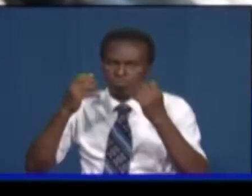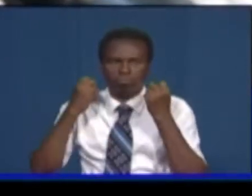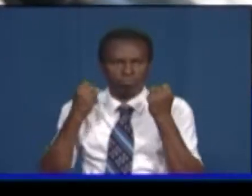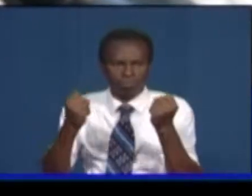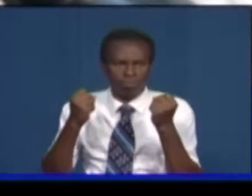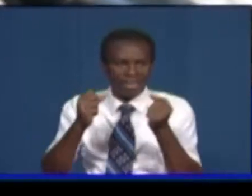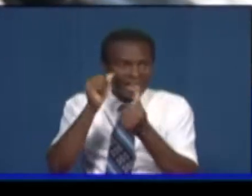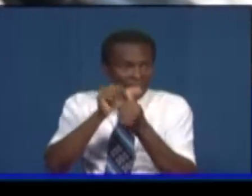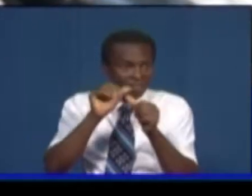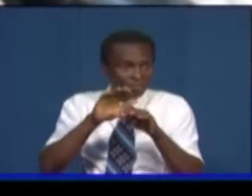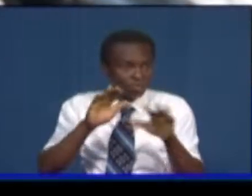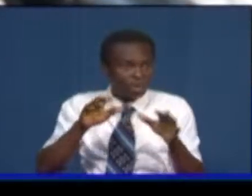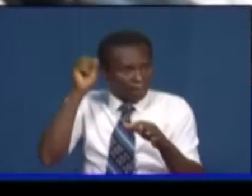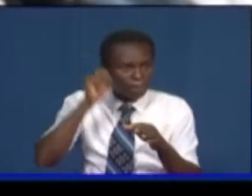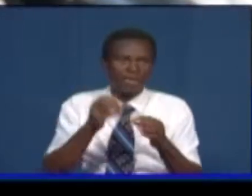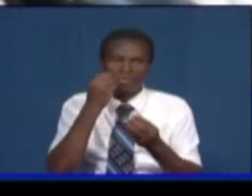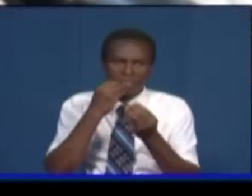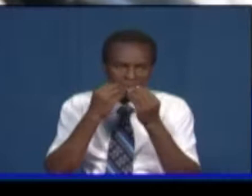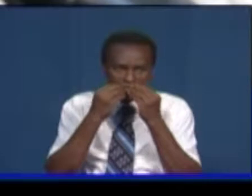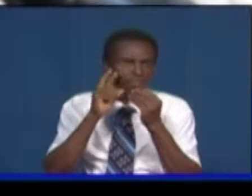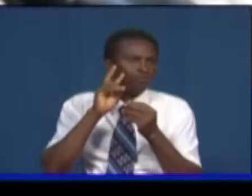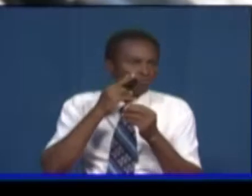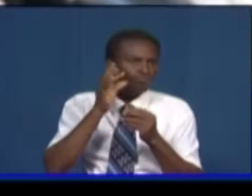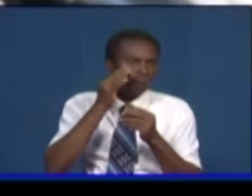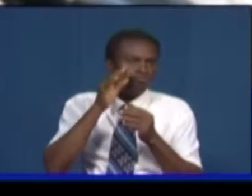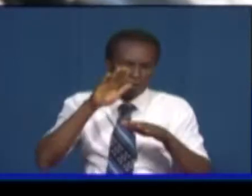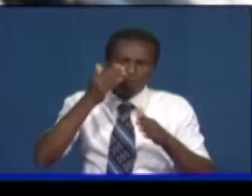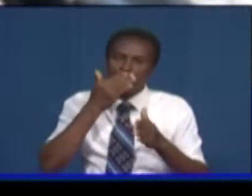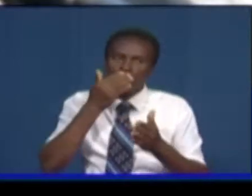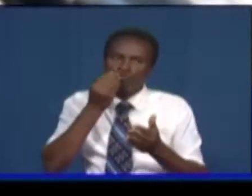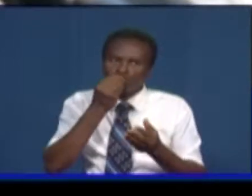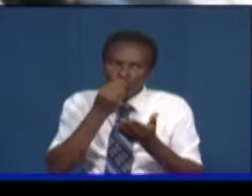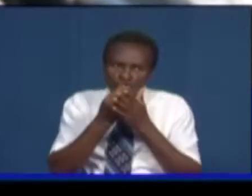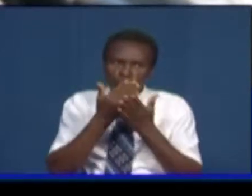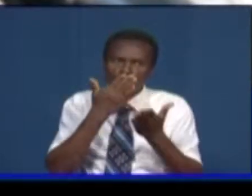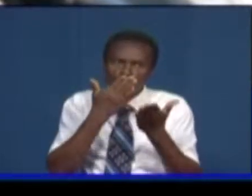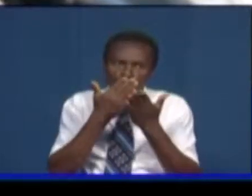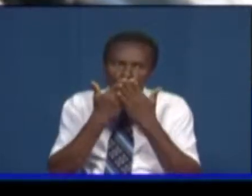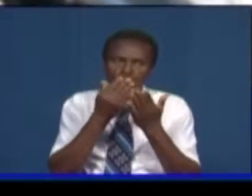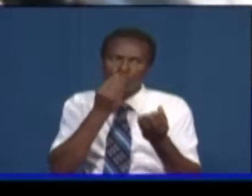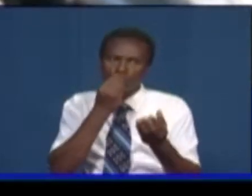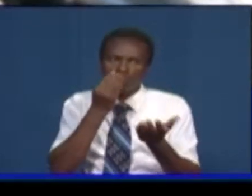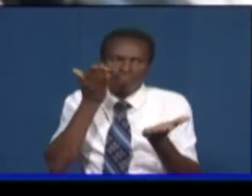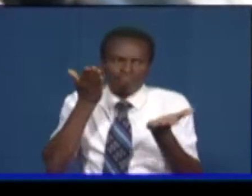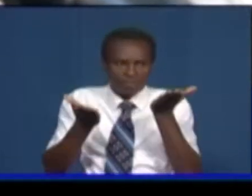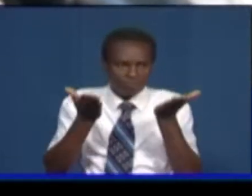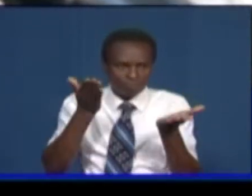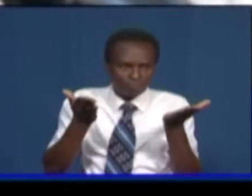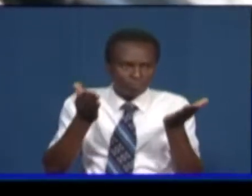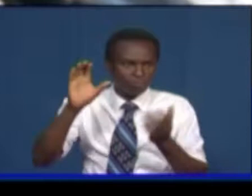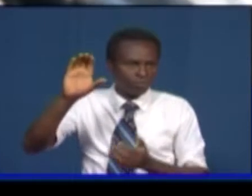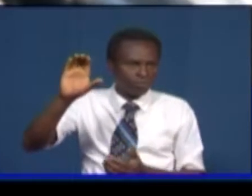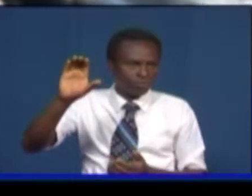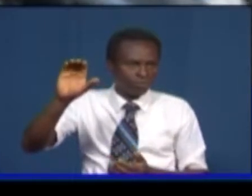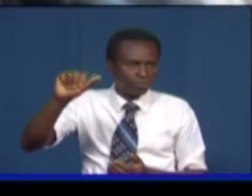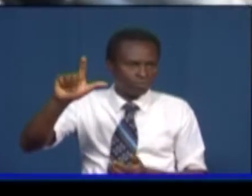Every child is supposed to eat the 6 balance diet, which includes vitamins, minerals, calcium, carbohydrates,